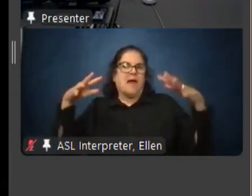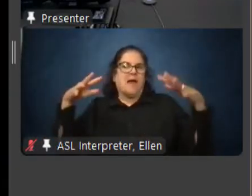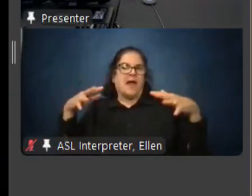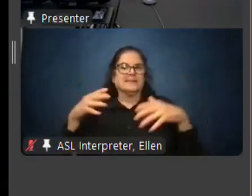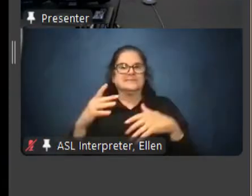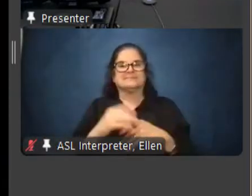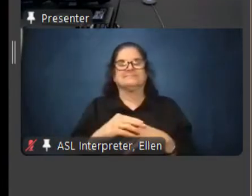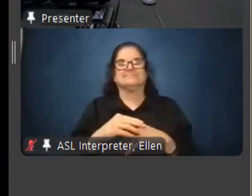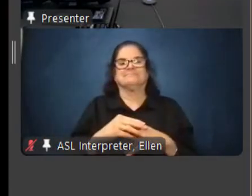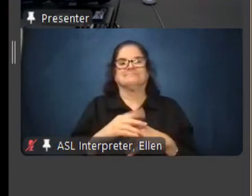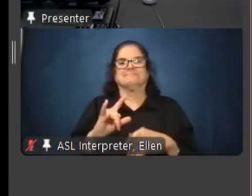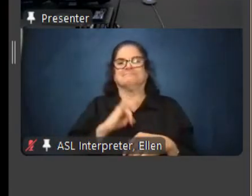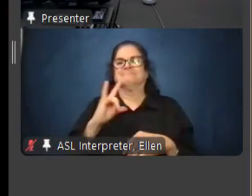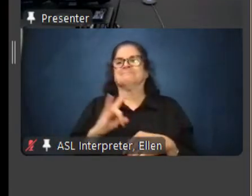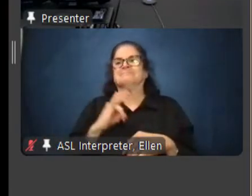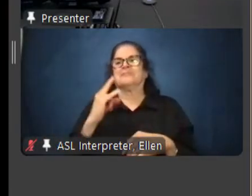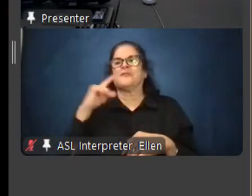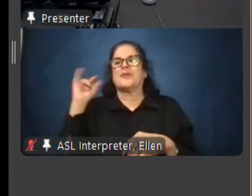station.